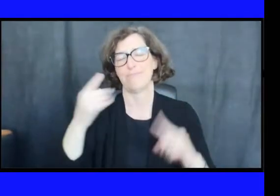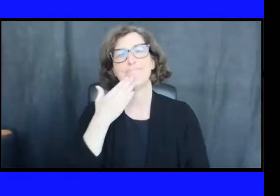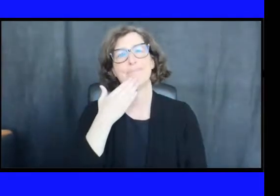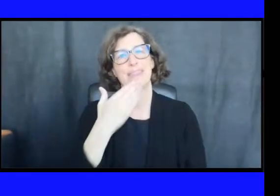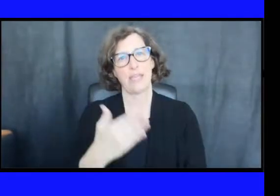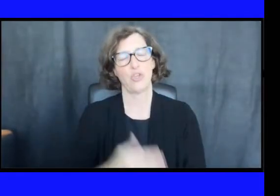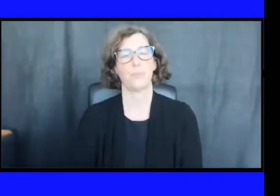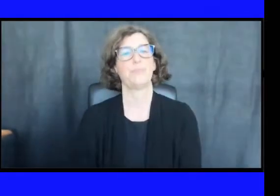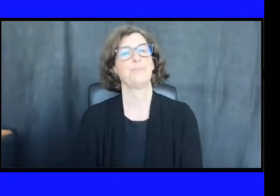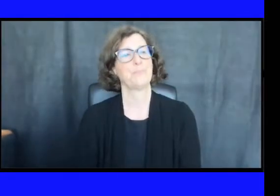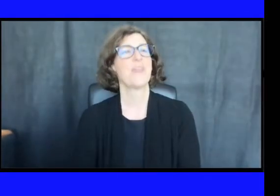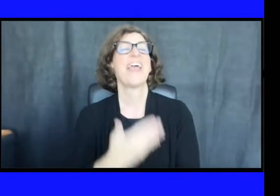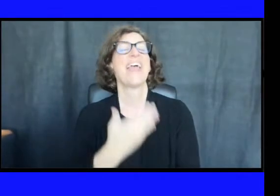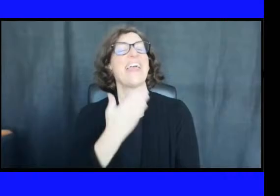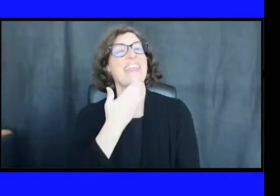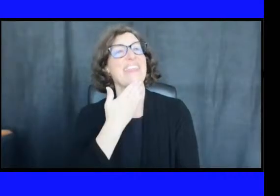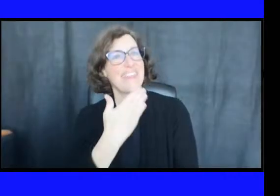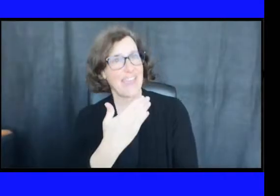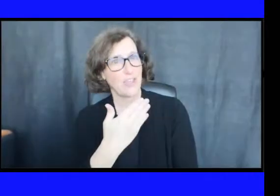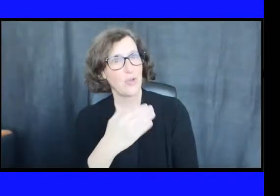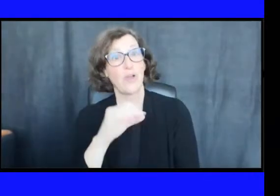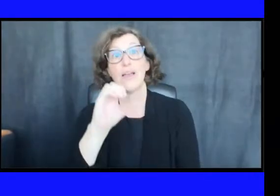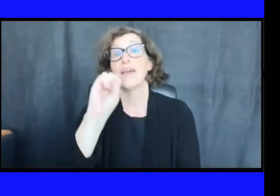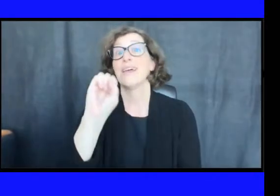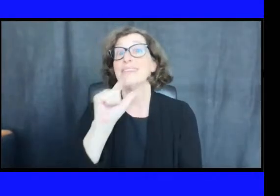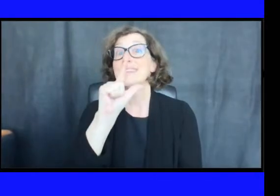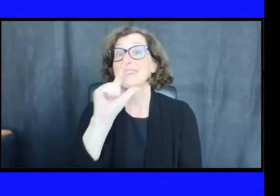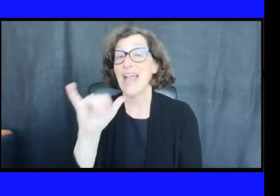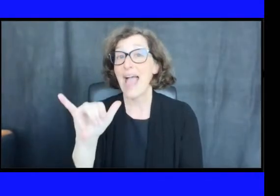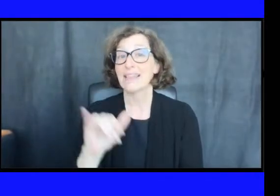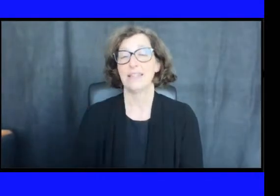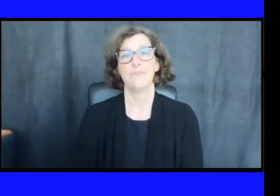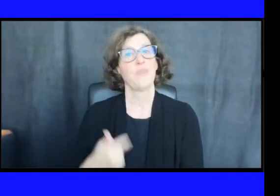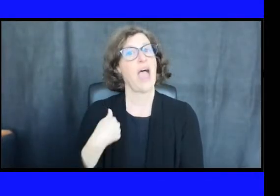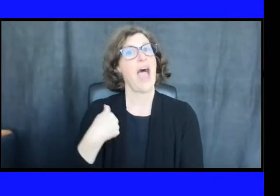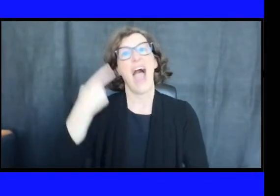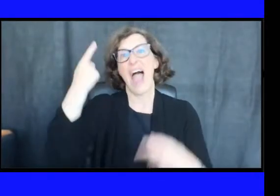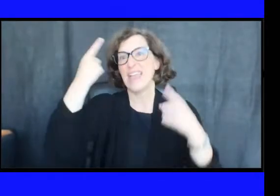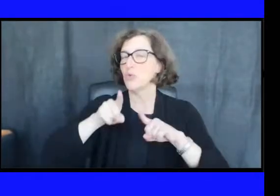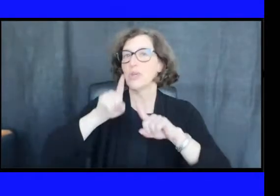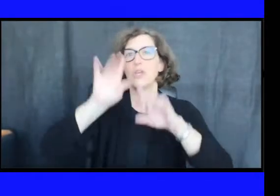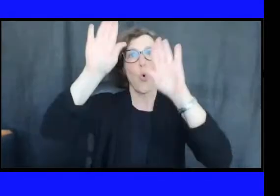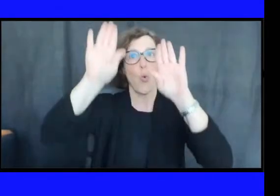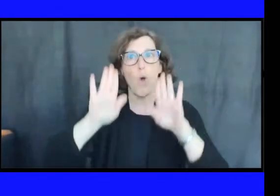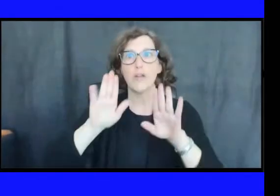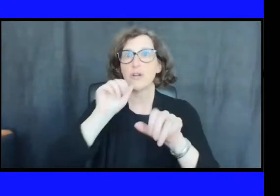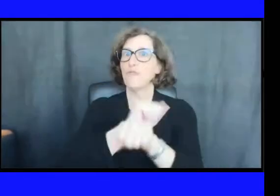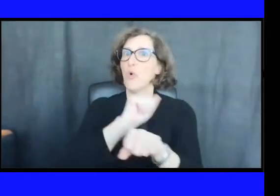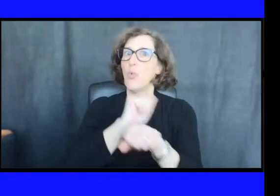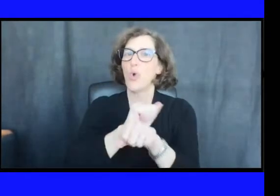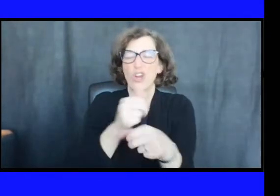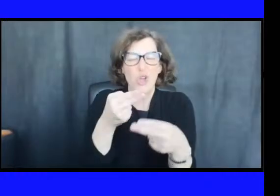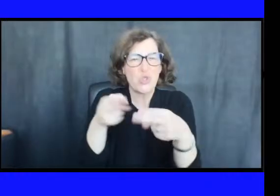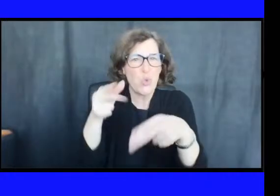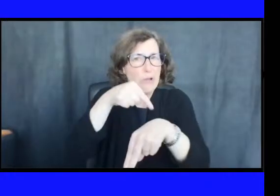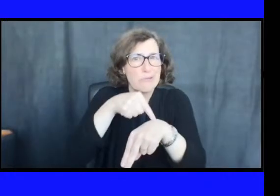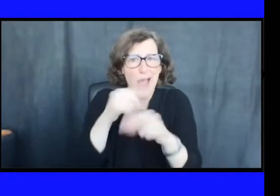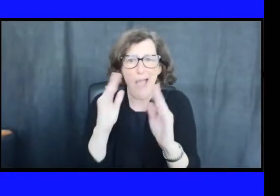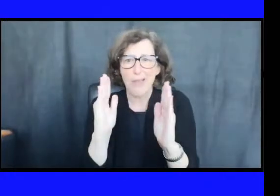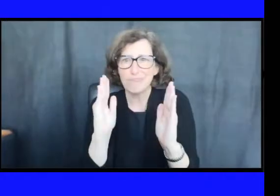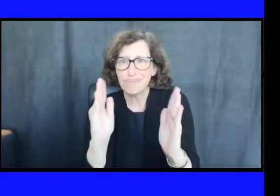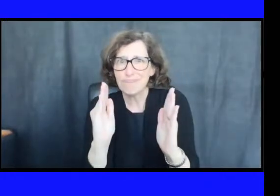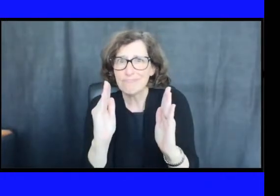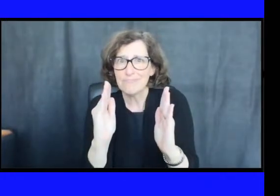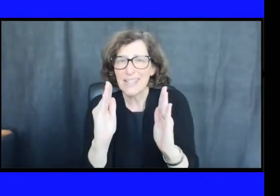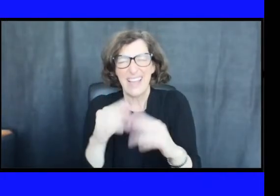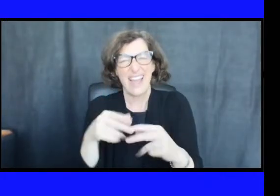to again thank you and your team for amazing work and putting everything together, as Sally mentioned,